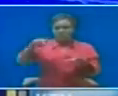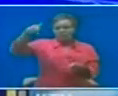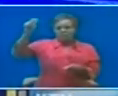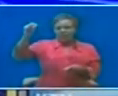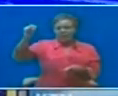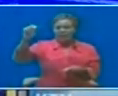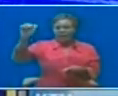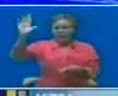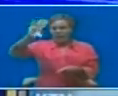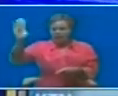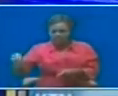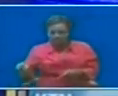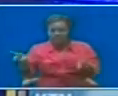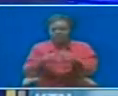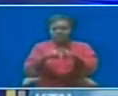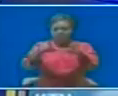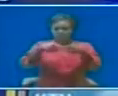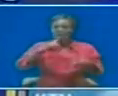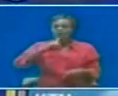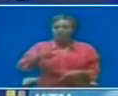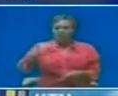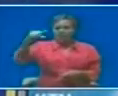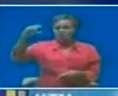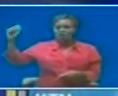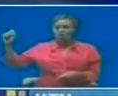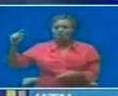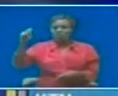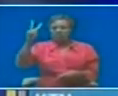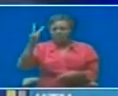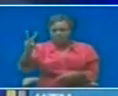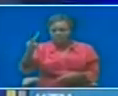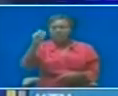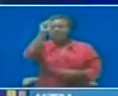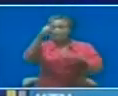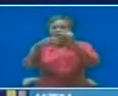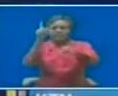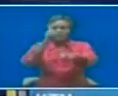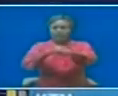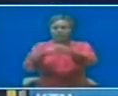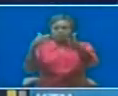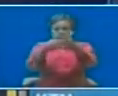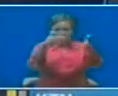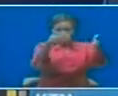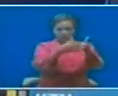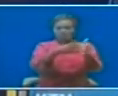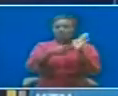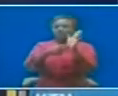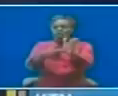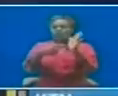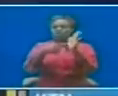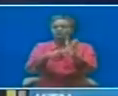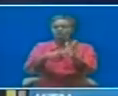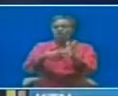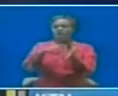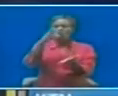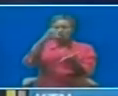Network Group Limited. They also ordered GoTV Kenya and Chinese-owned Star Times to stop rebroadcasting content